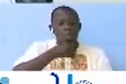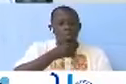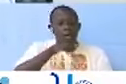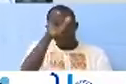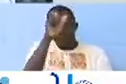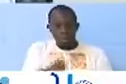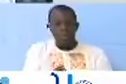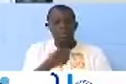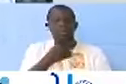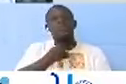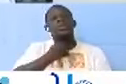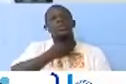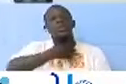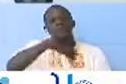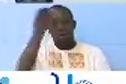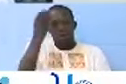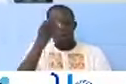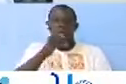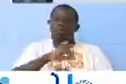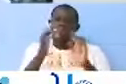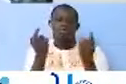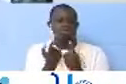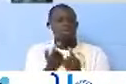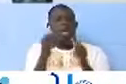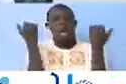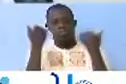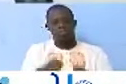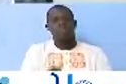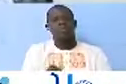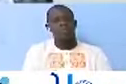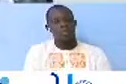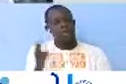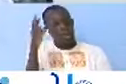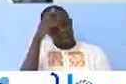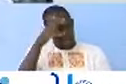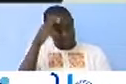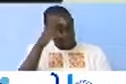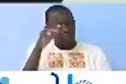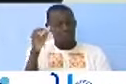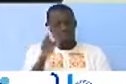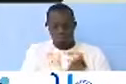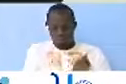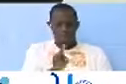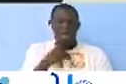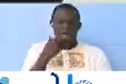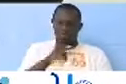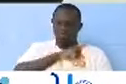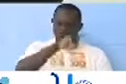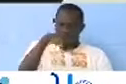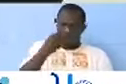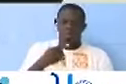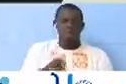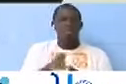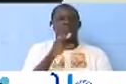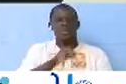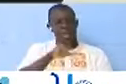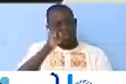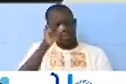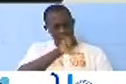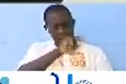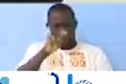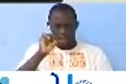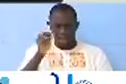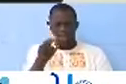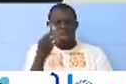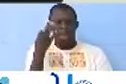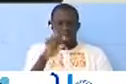screaming, then something must be the reason for that. And that is the reason we are looking for, Mr. Sanneh. Please, if you know the reason, tell us. What dalilo